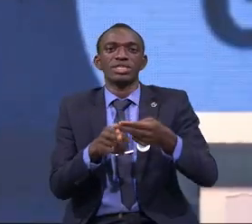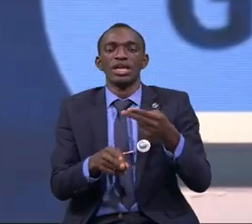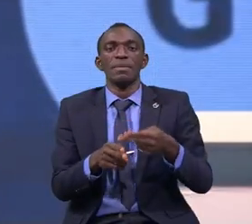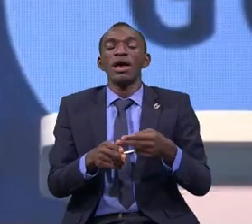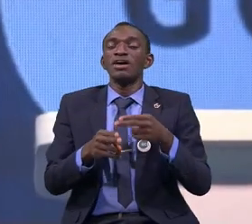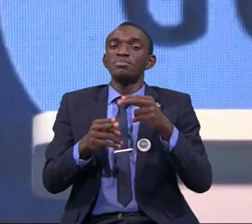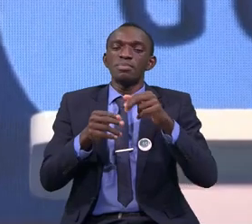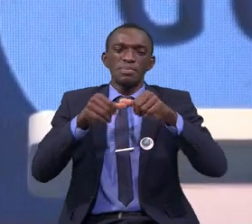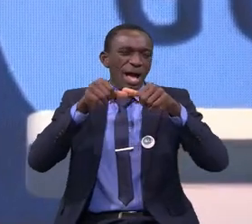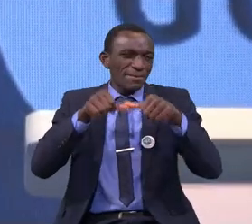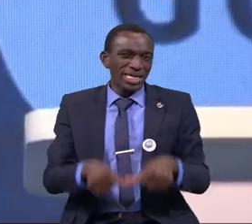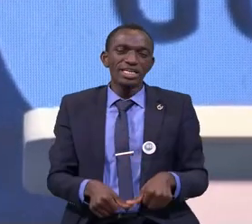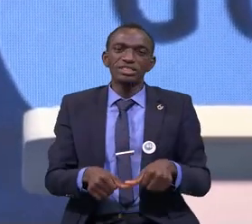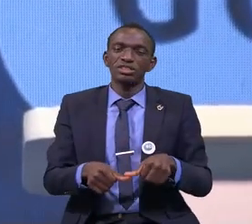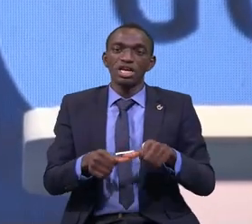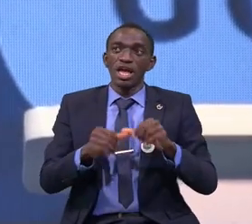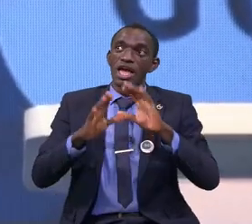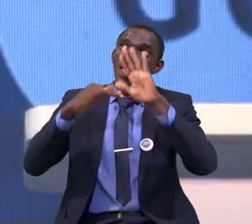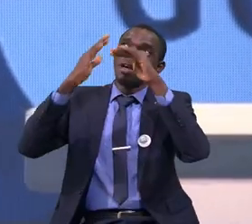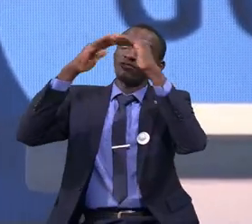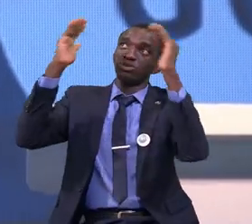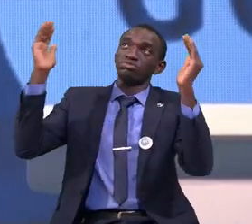Permanent heavenward transformation